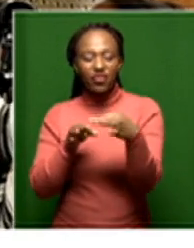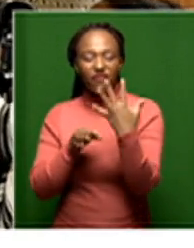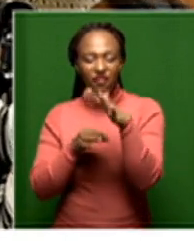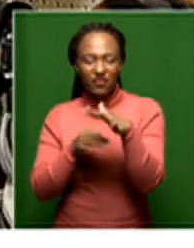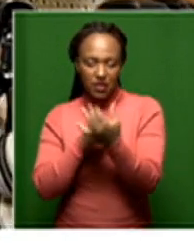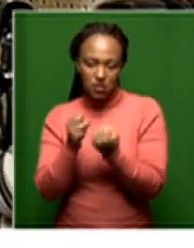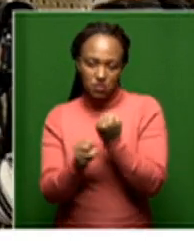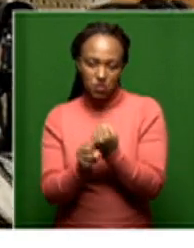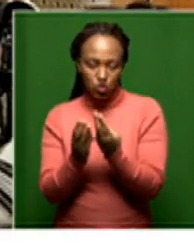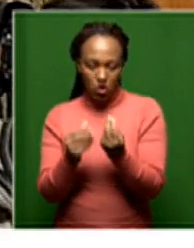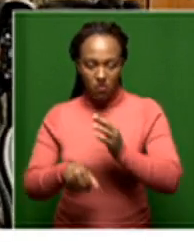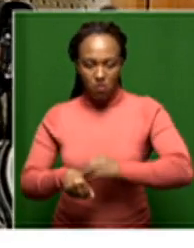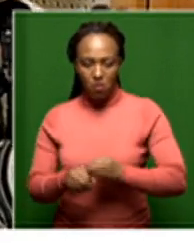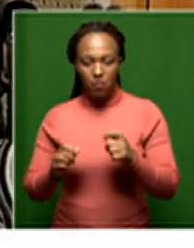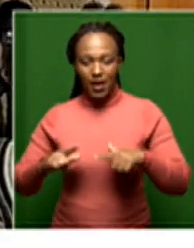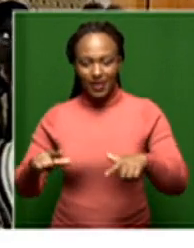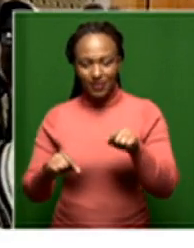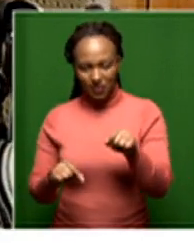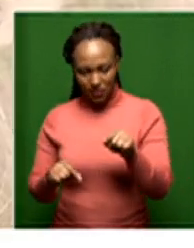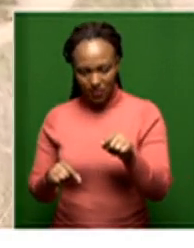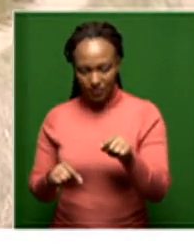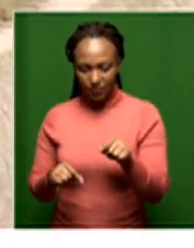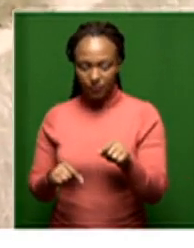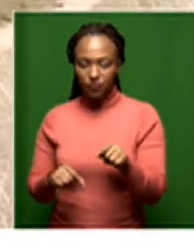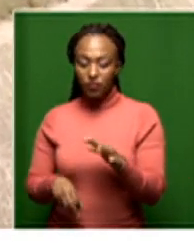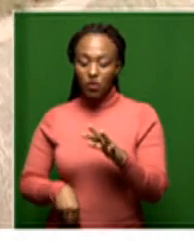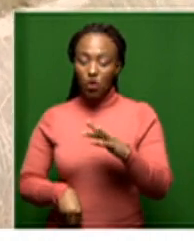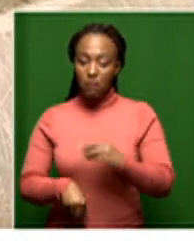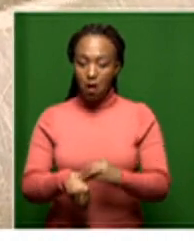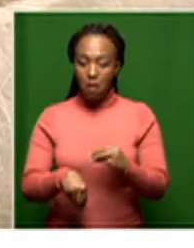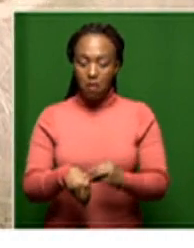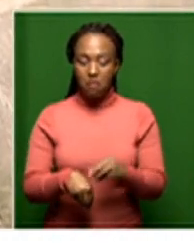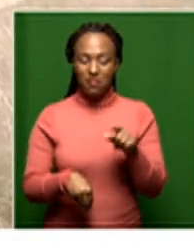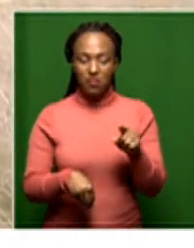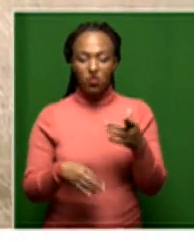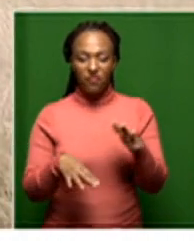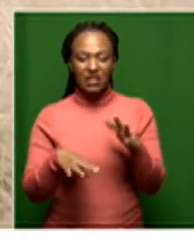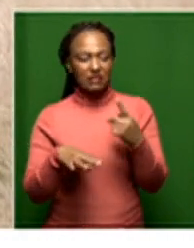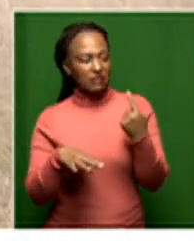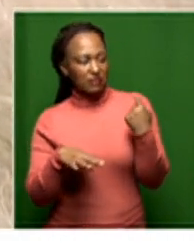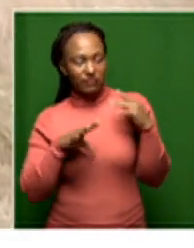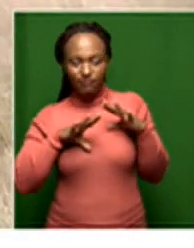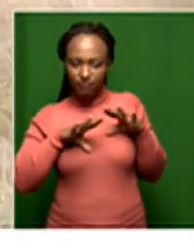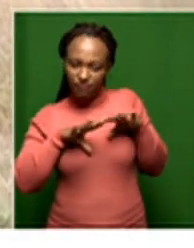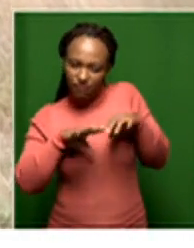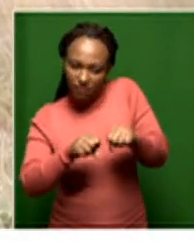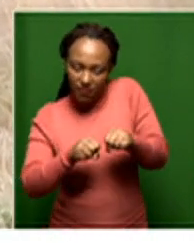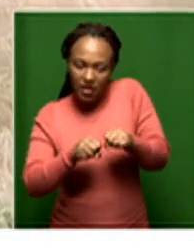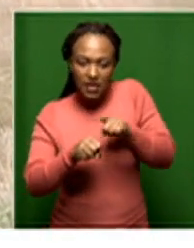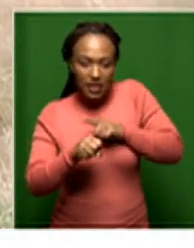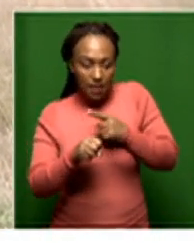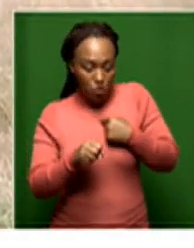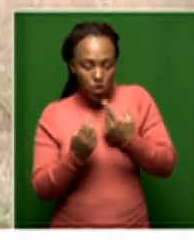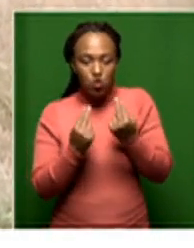So we have a combination of problems we have inherited and imposed on ourselves as